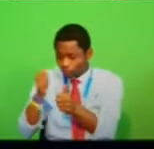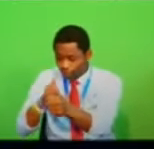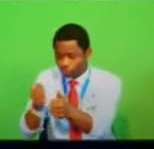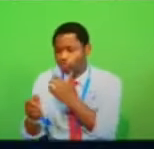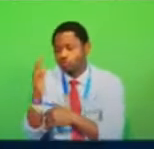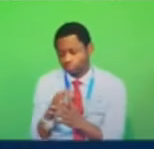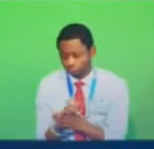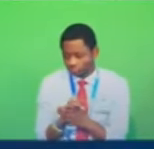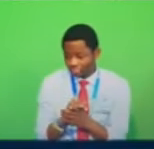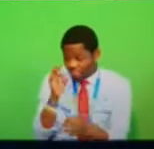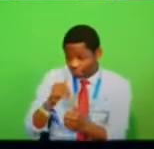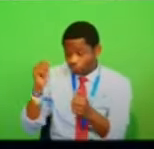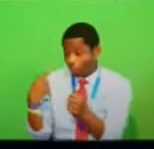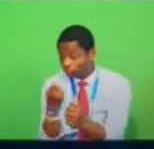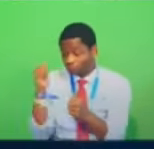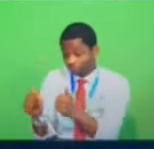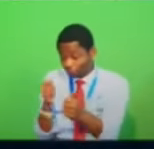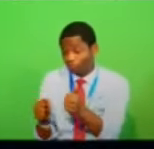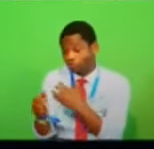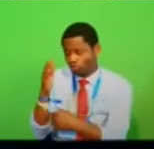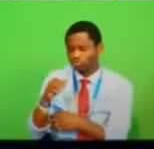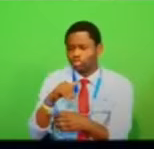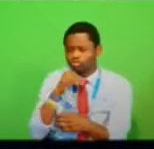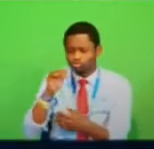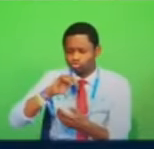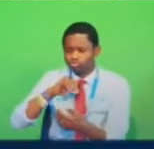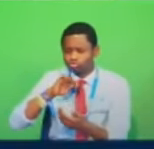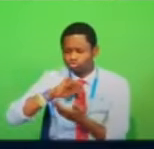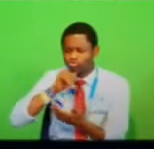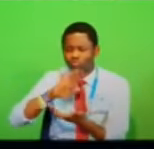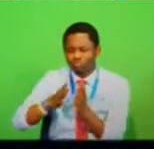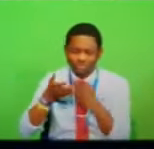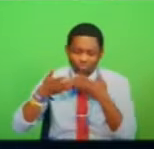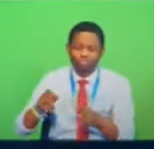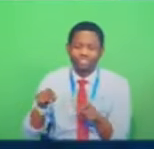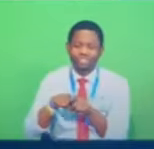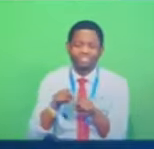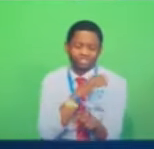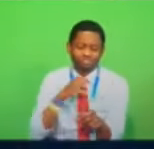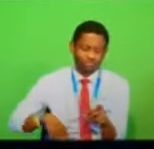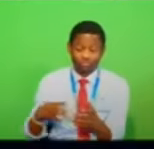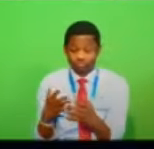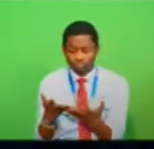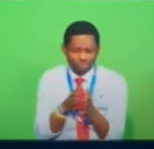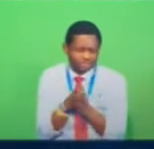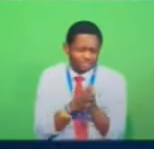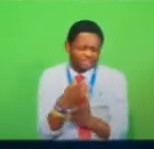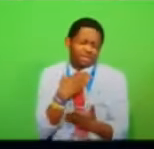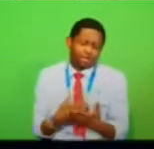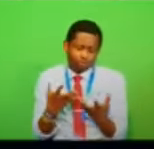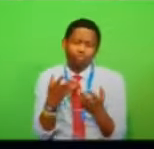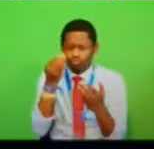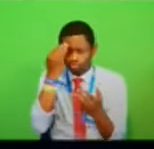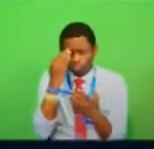you not lose your identity as a Christian. Let your greatest hunger be God. When you wake up,